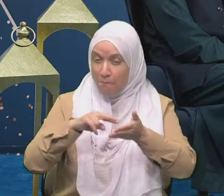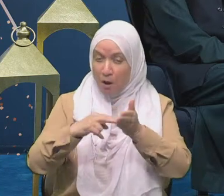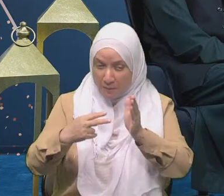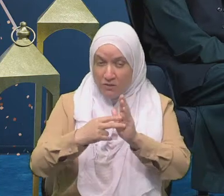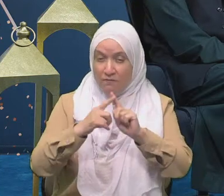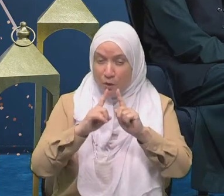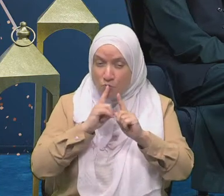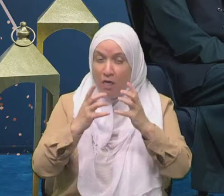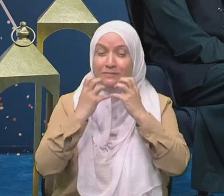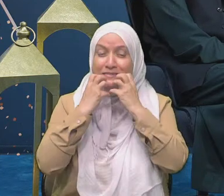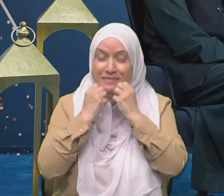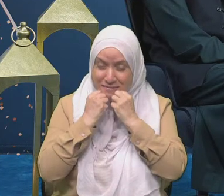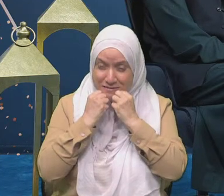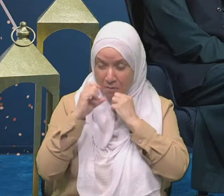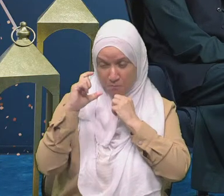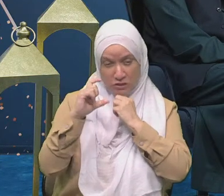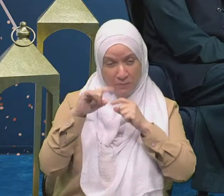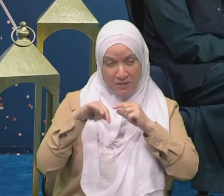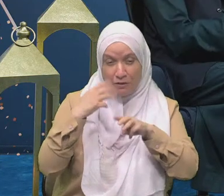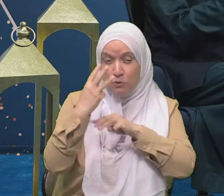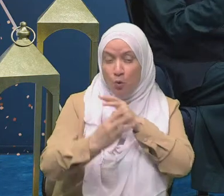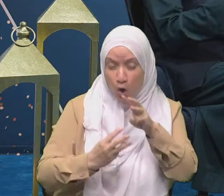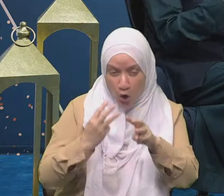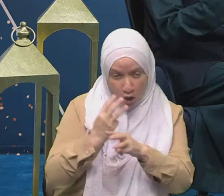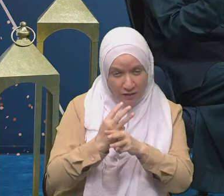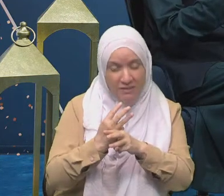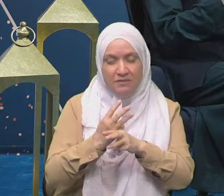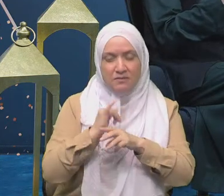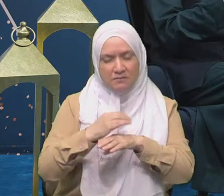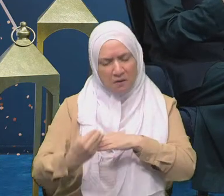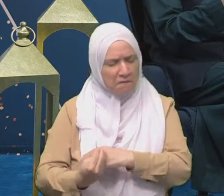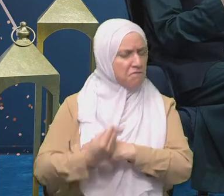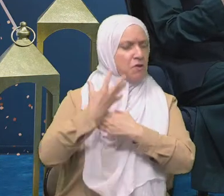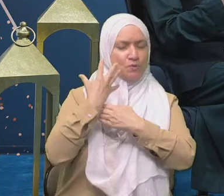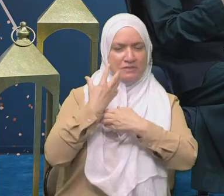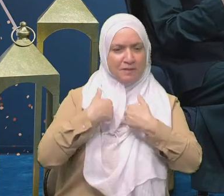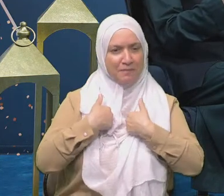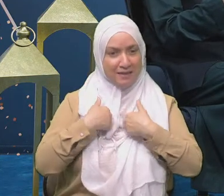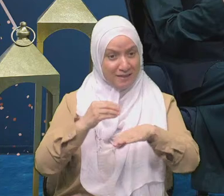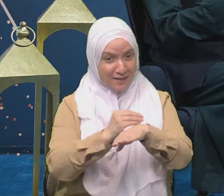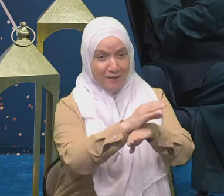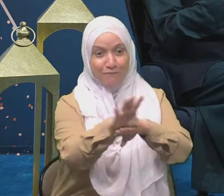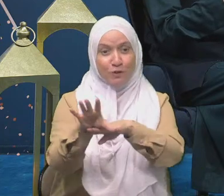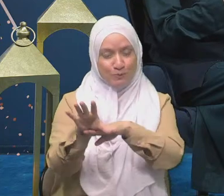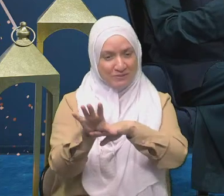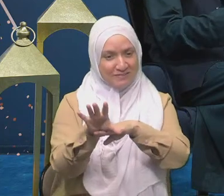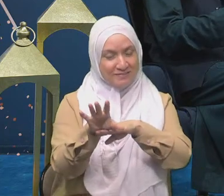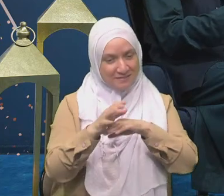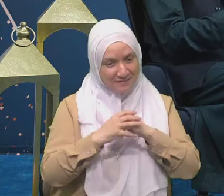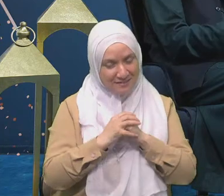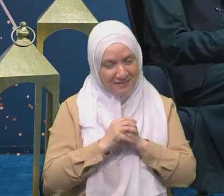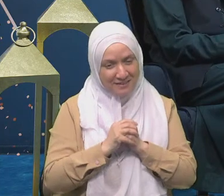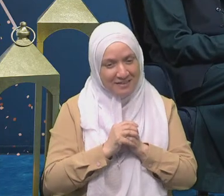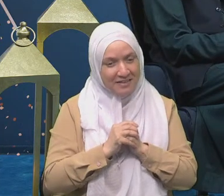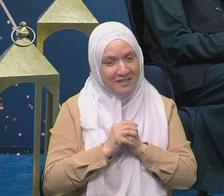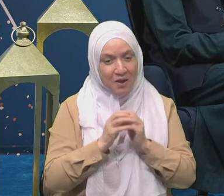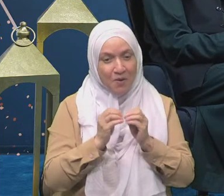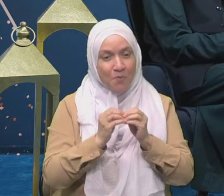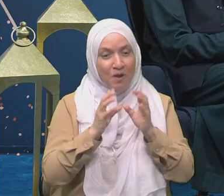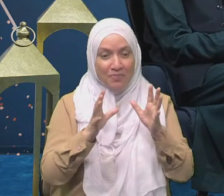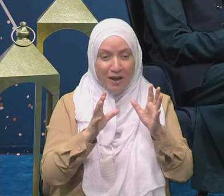about the hereafter as your ultimate goal, it's just not going to work. Like, the equation's always going to kind of be off balance. And so the believer, when they make a